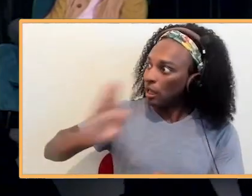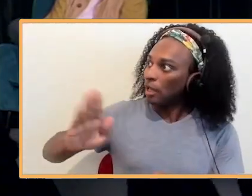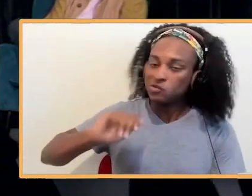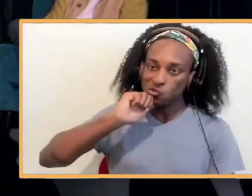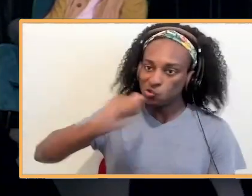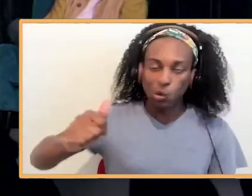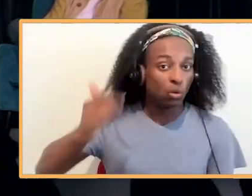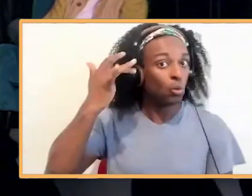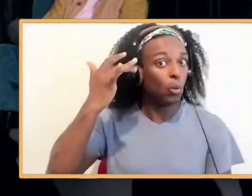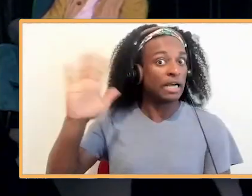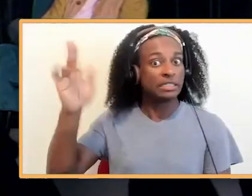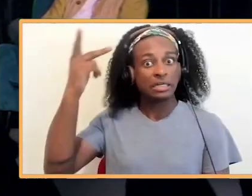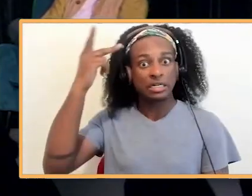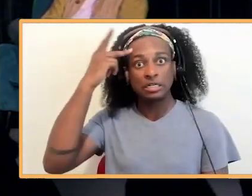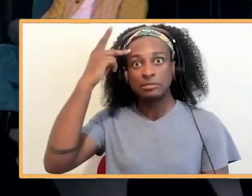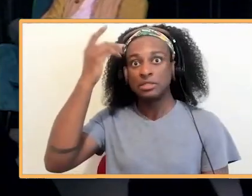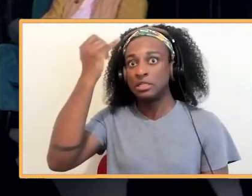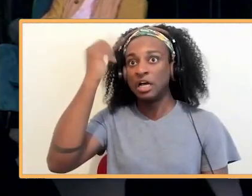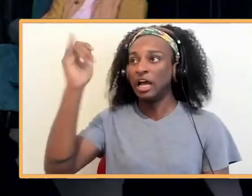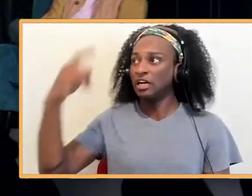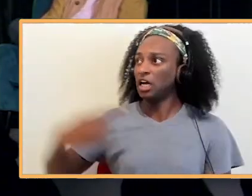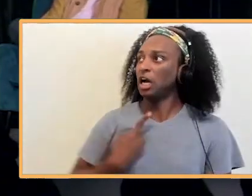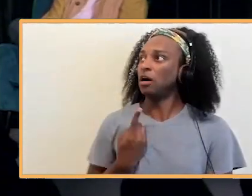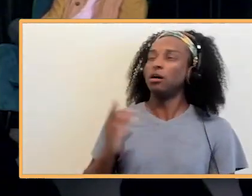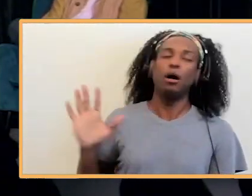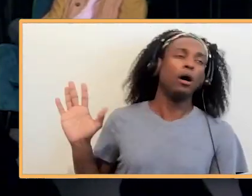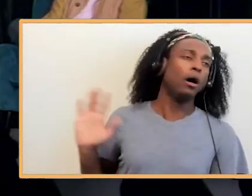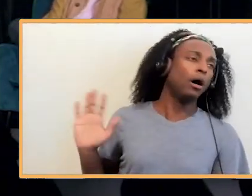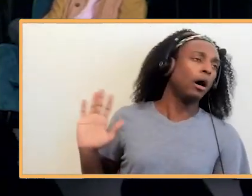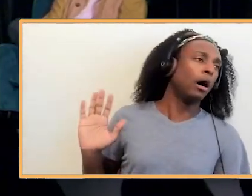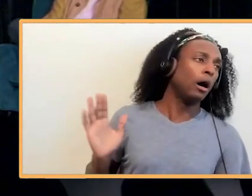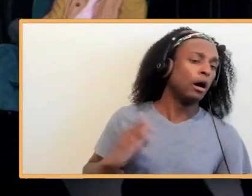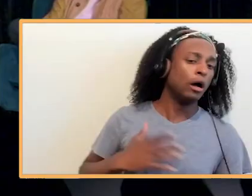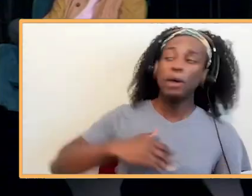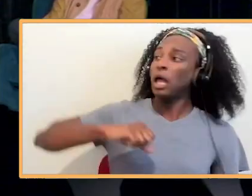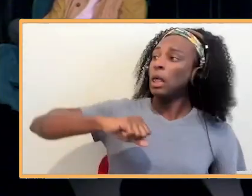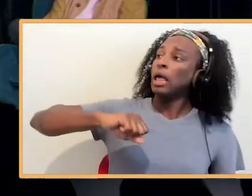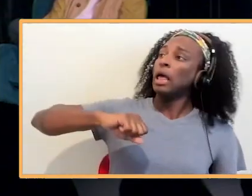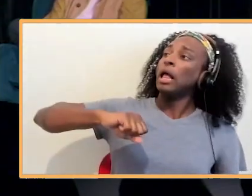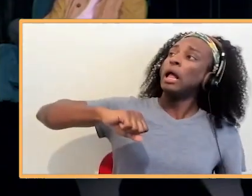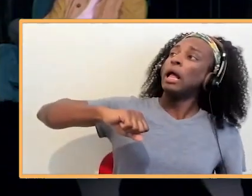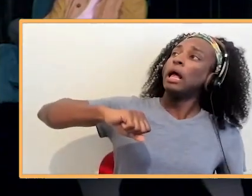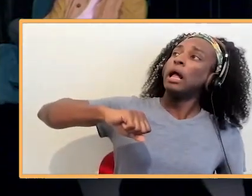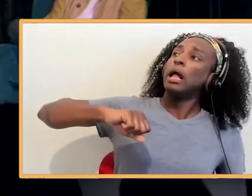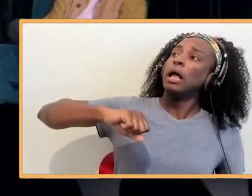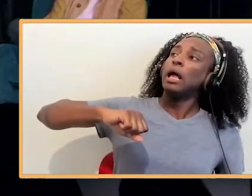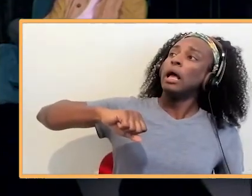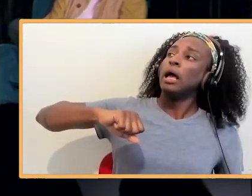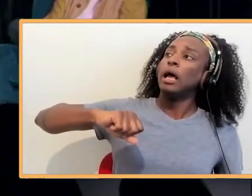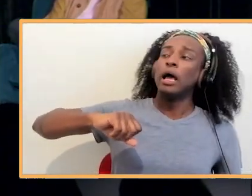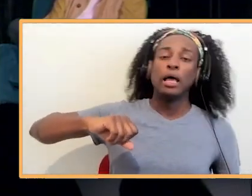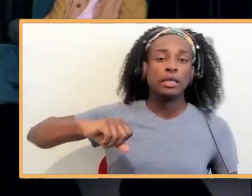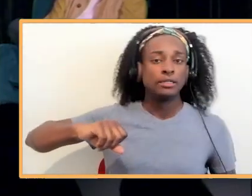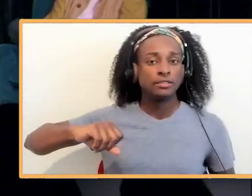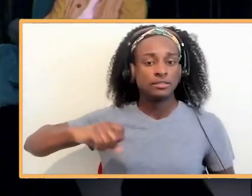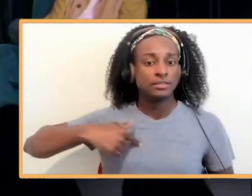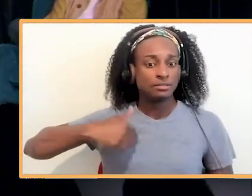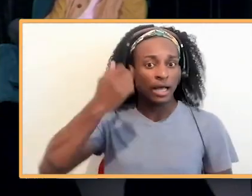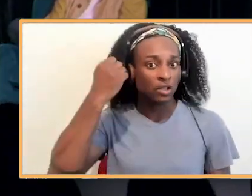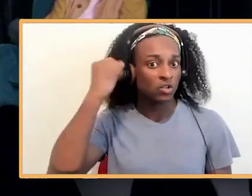so much that, my resistance was removing Uncle Pete from the group